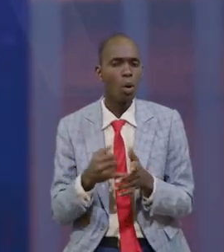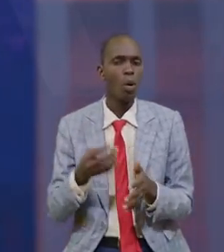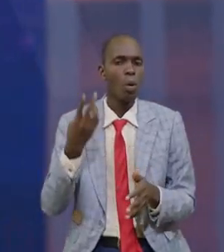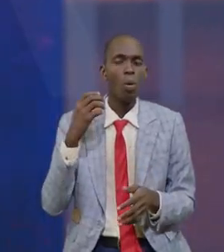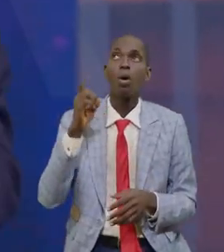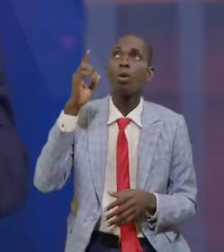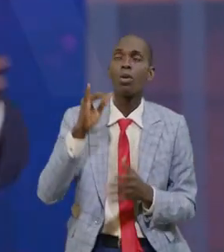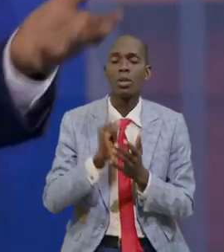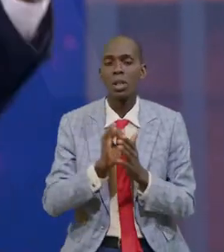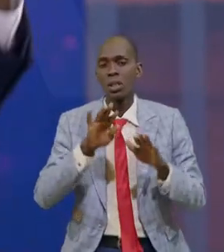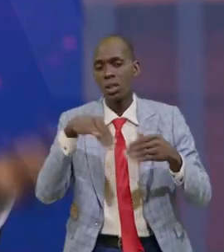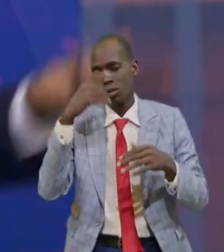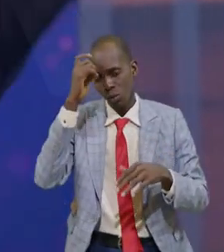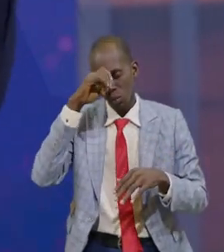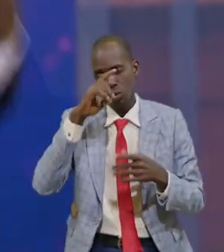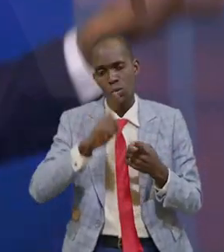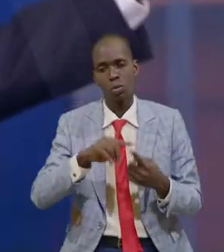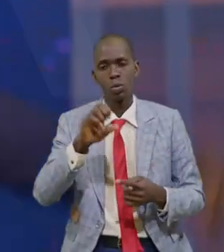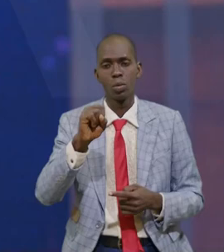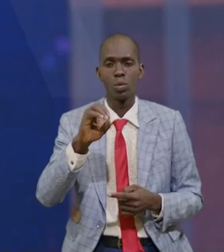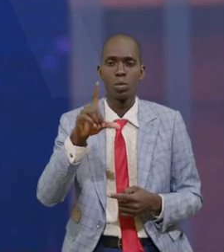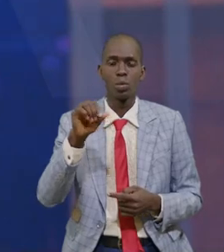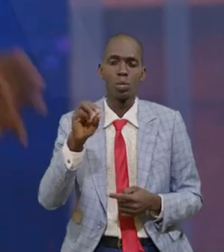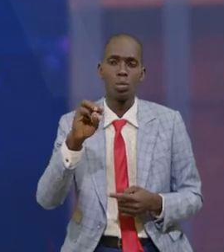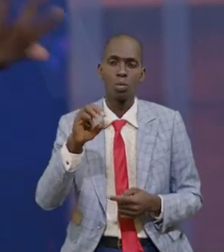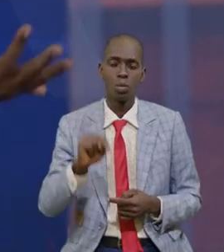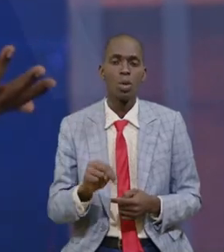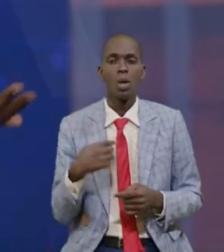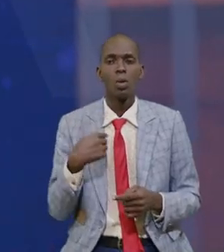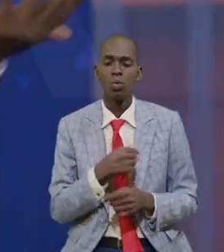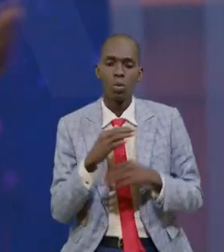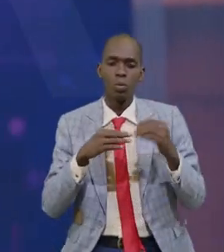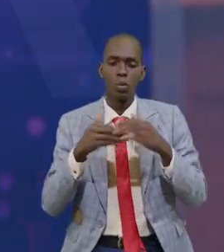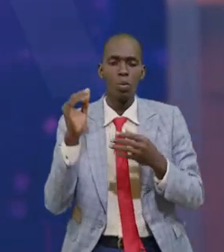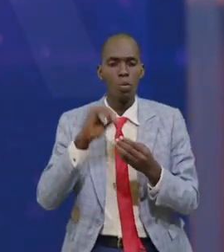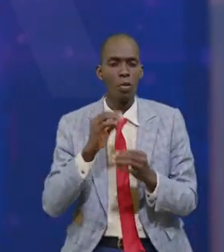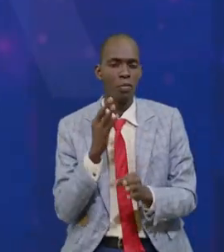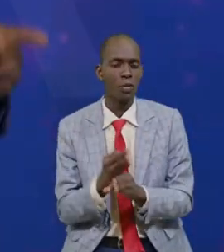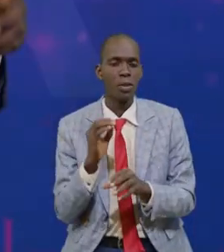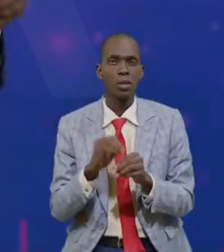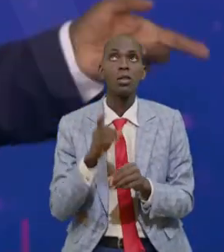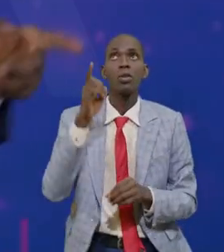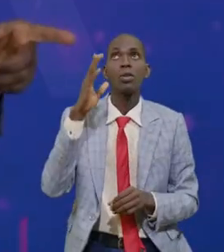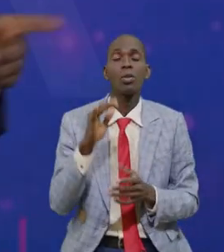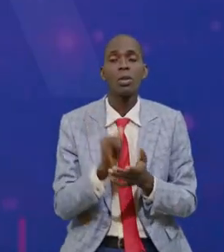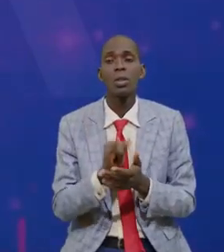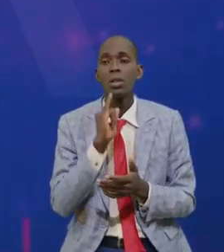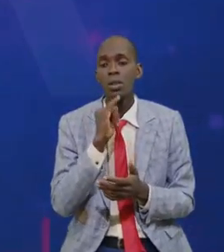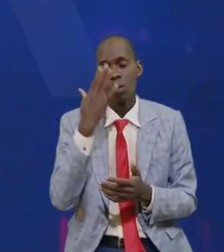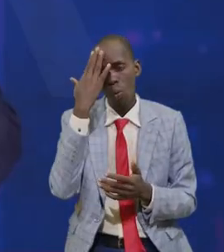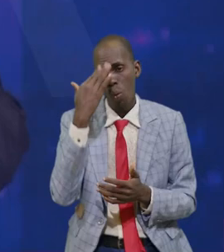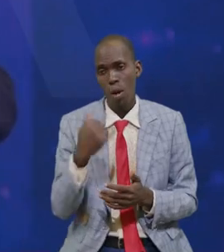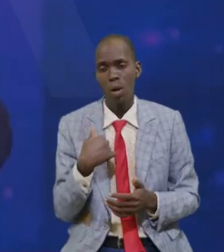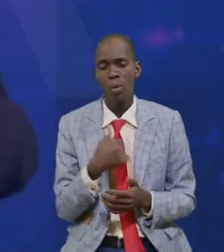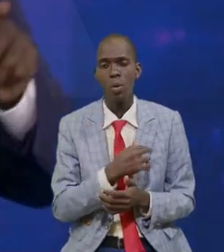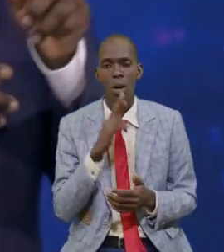Solomon. It's God. And we build up faith in God. And that's the reason why we're here. From the beginning of our